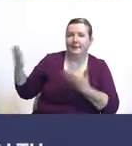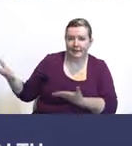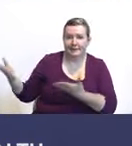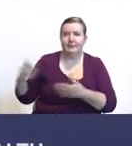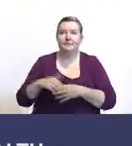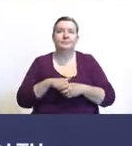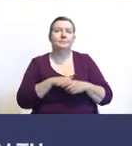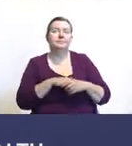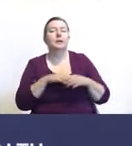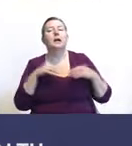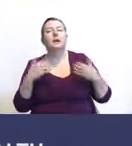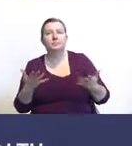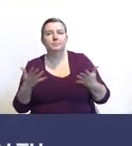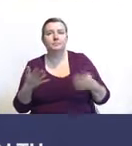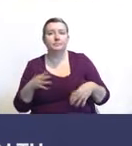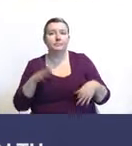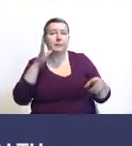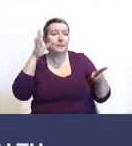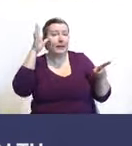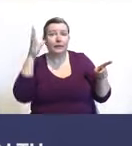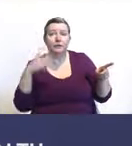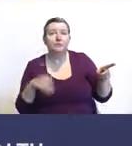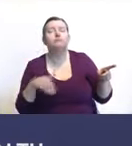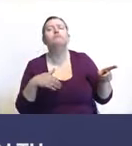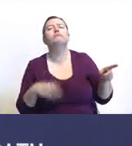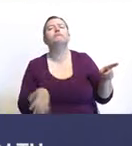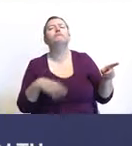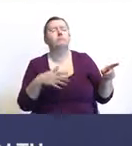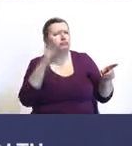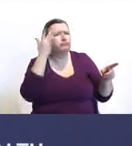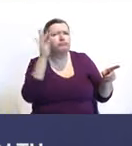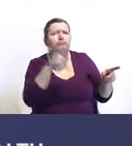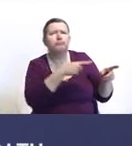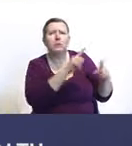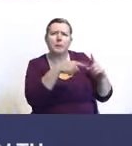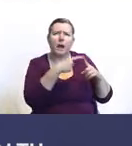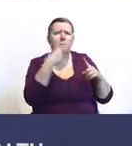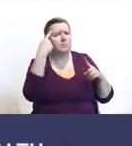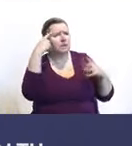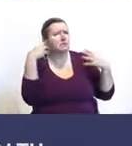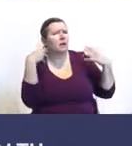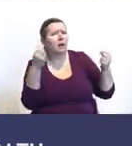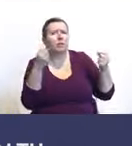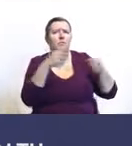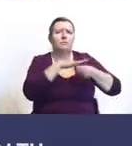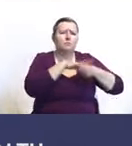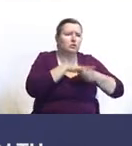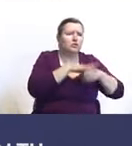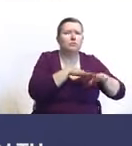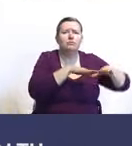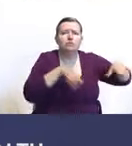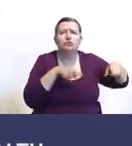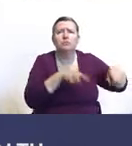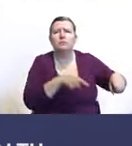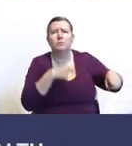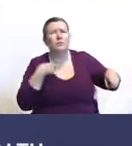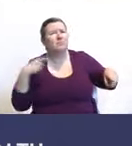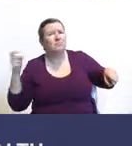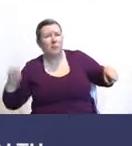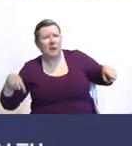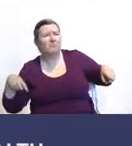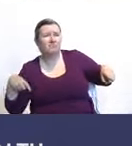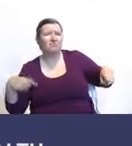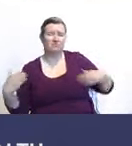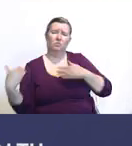have been particularly articulate on this, the mental health strain, if we could do it responsibly to be able to have